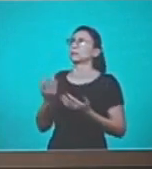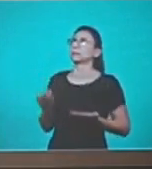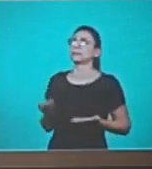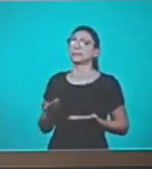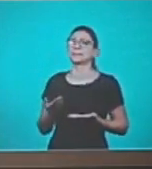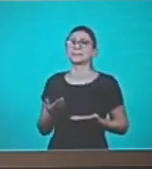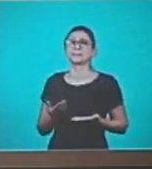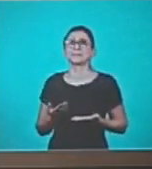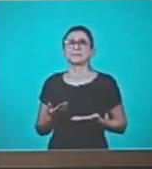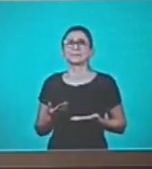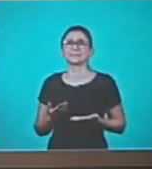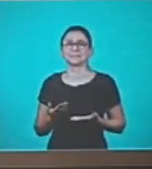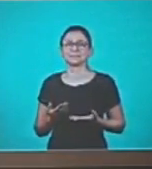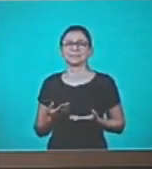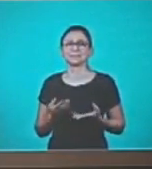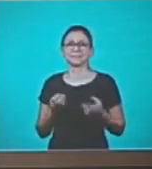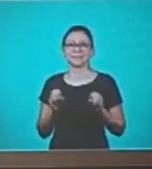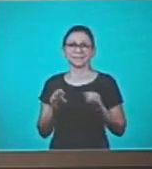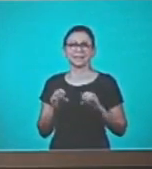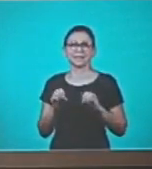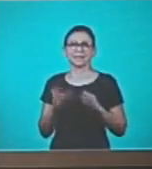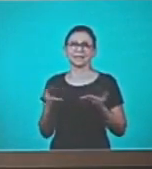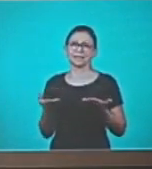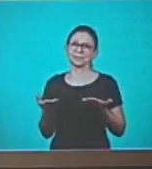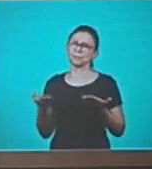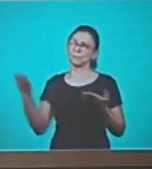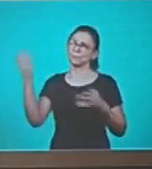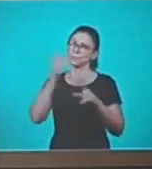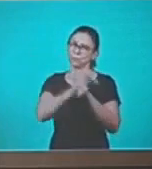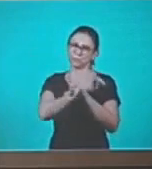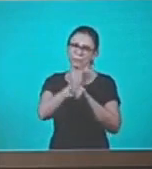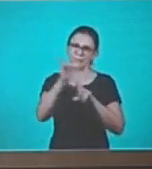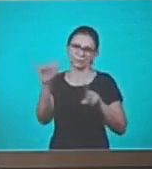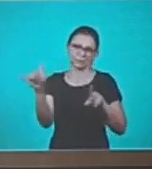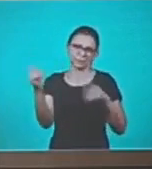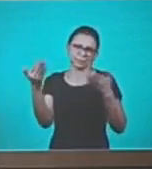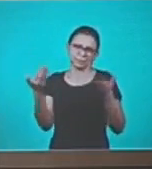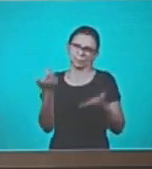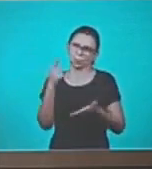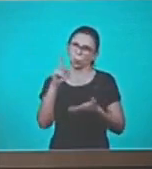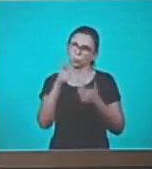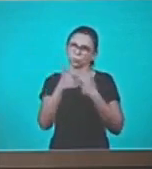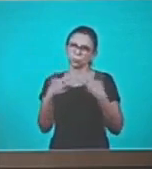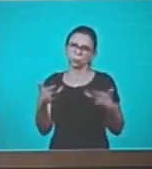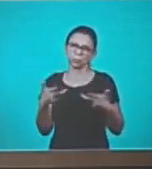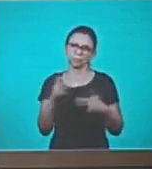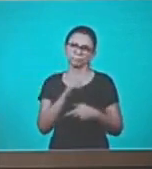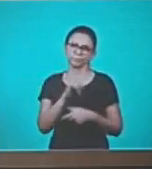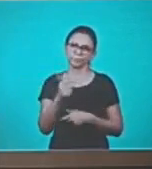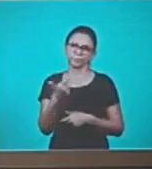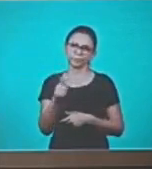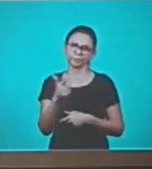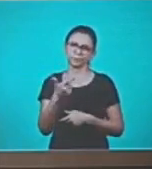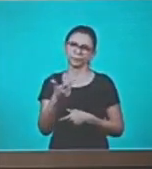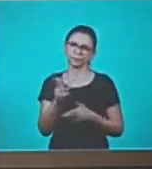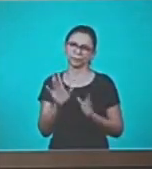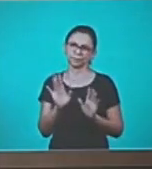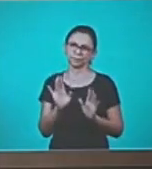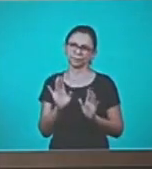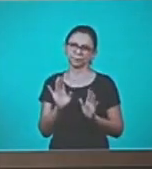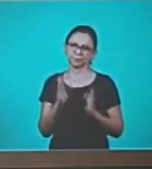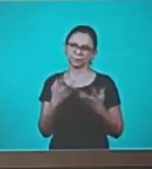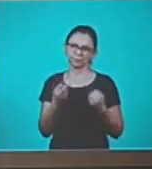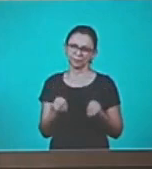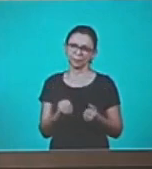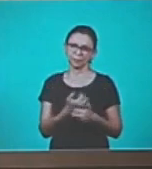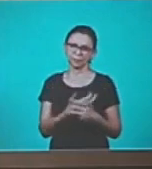and never heard of this, but this is the prophetic word. I have nothing else to say. Oh, we cannot say that everything